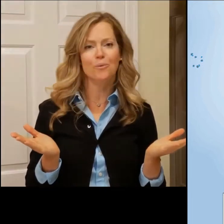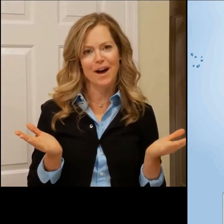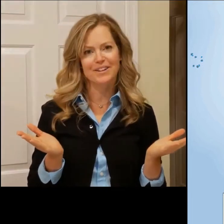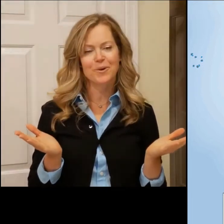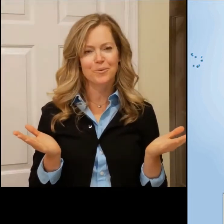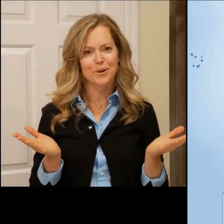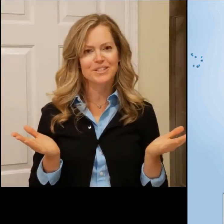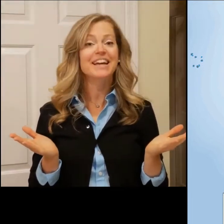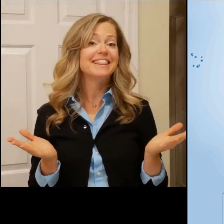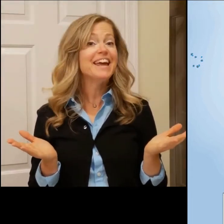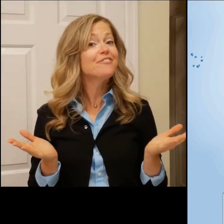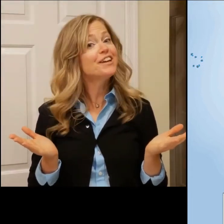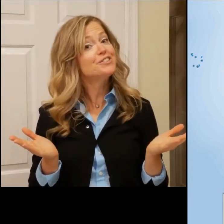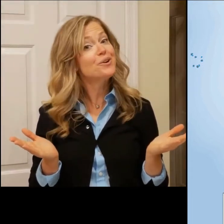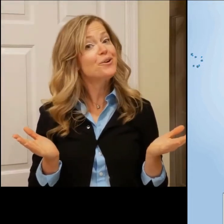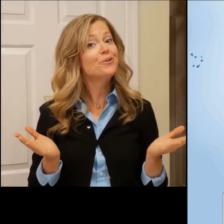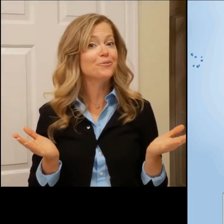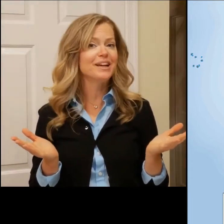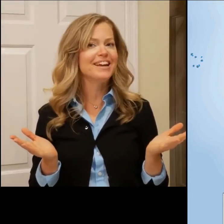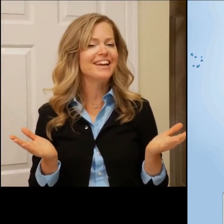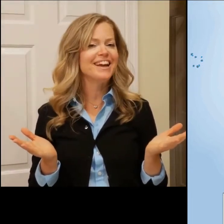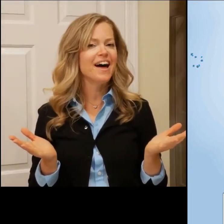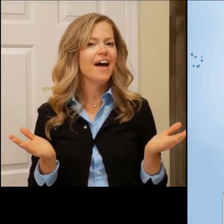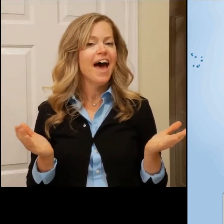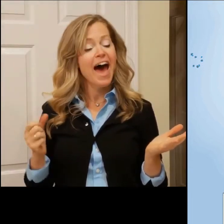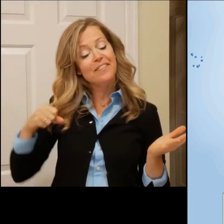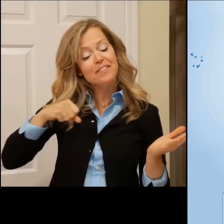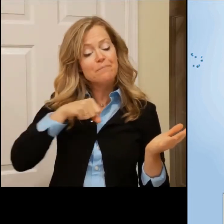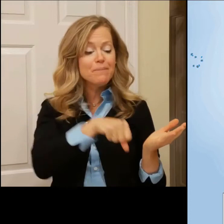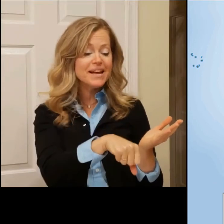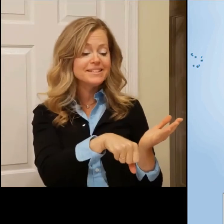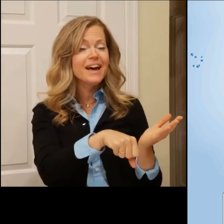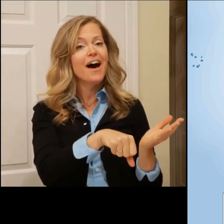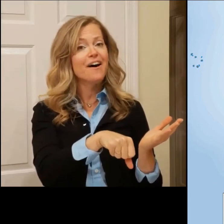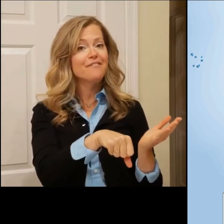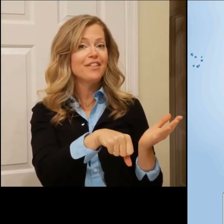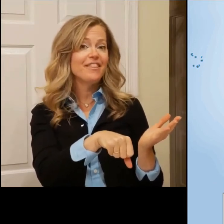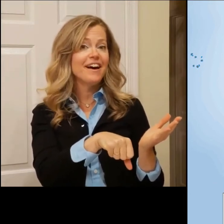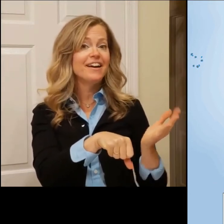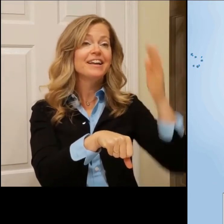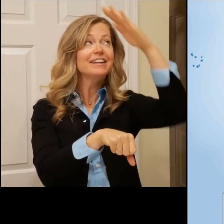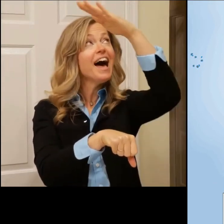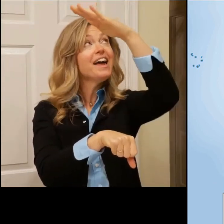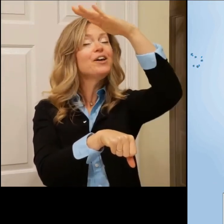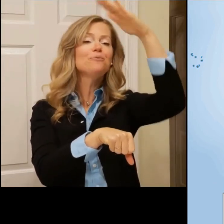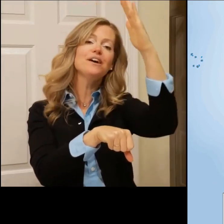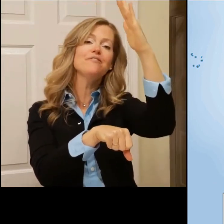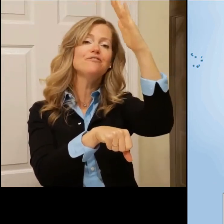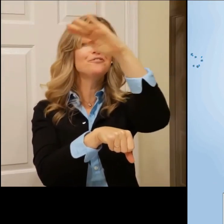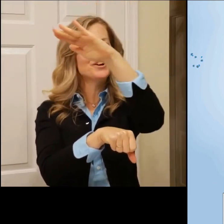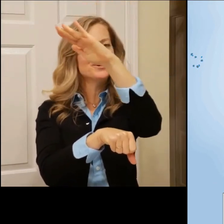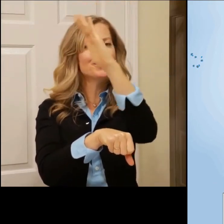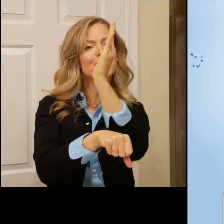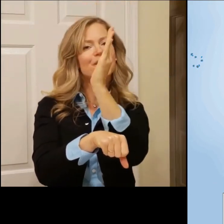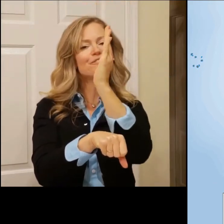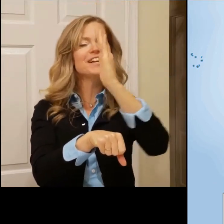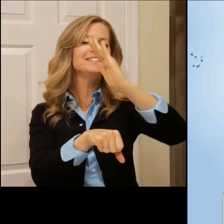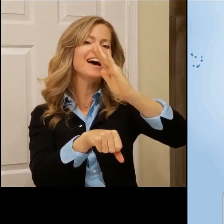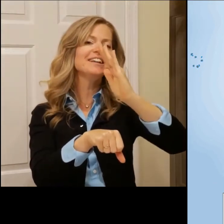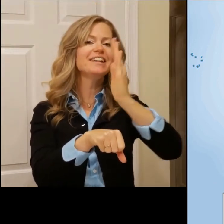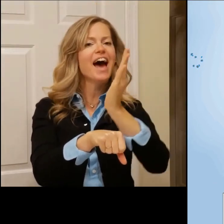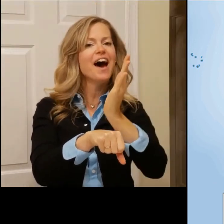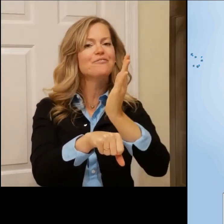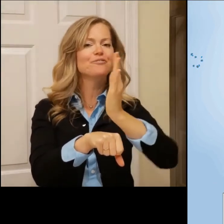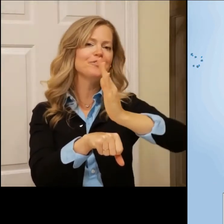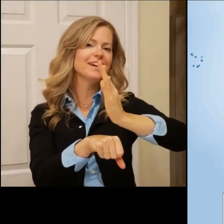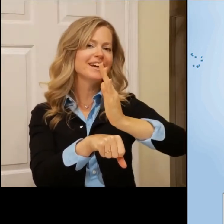whole wide world. Lake Victoria at the base of the Nile River, curving